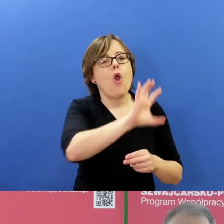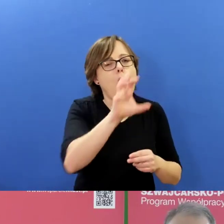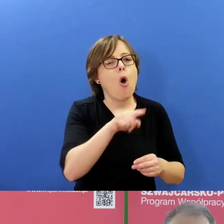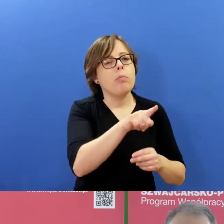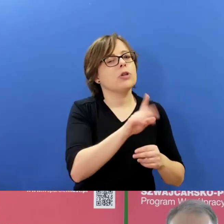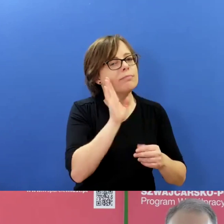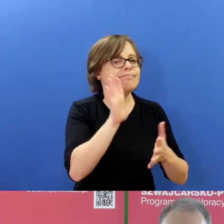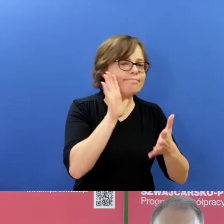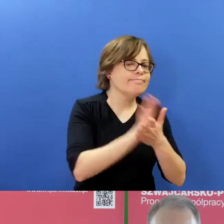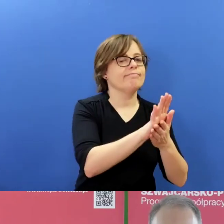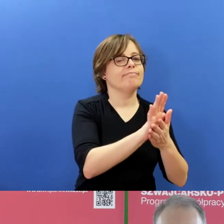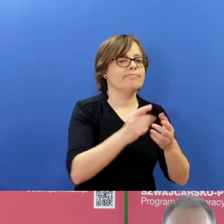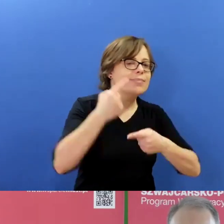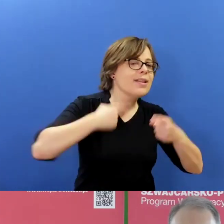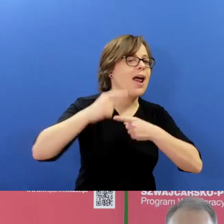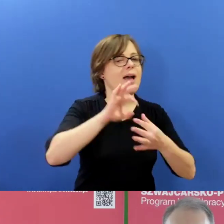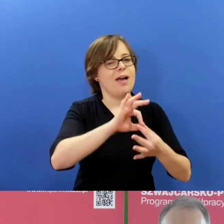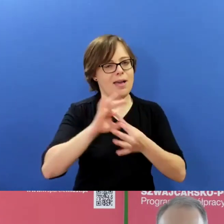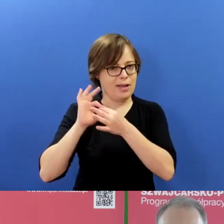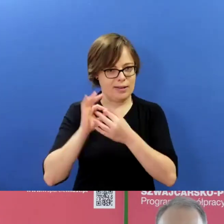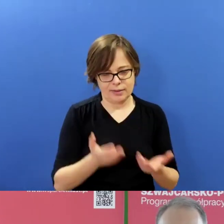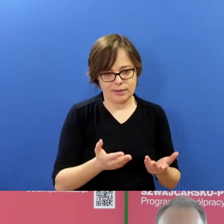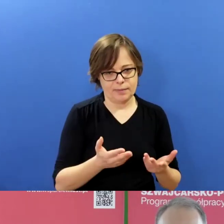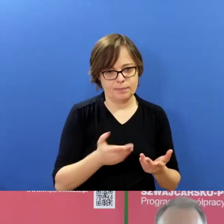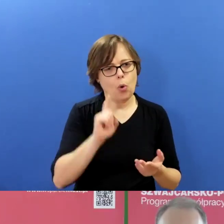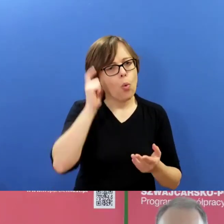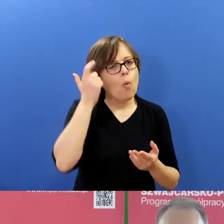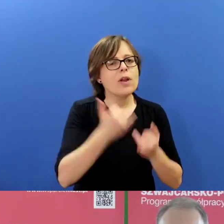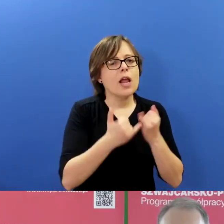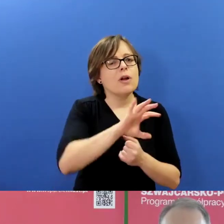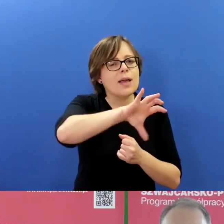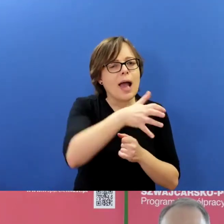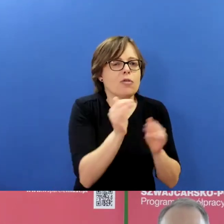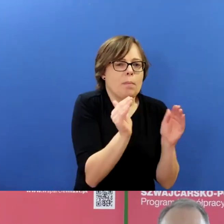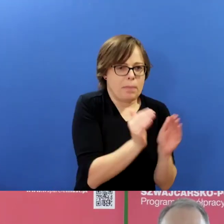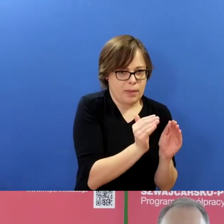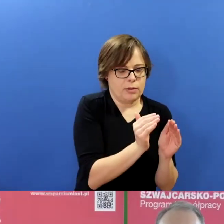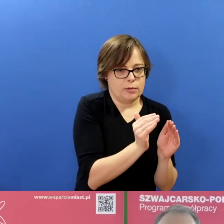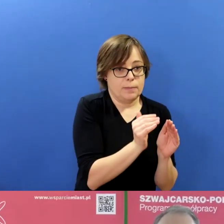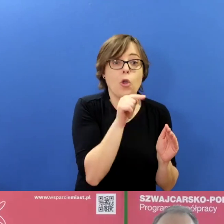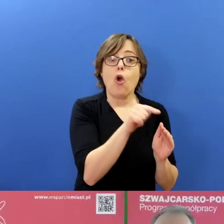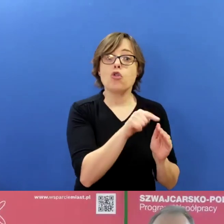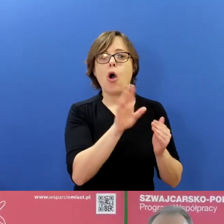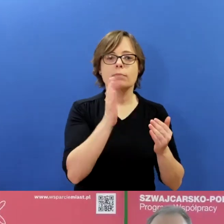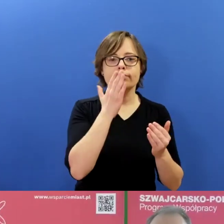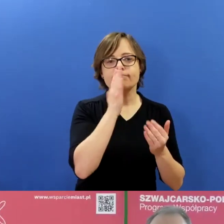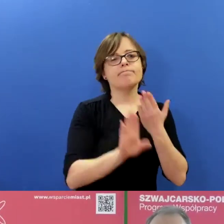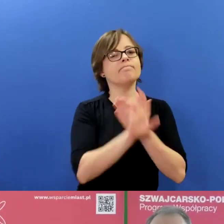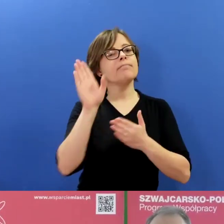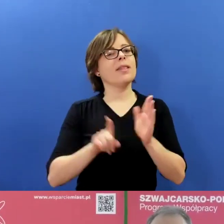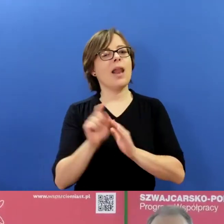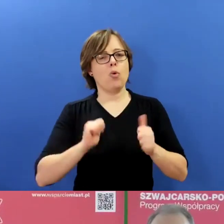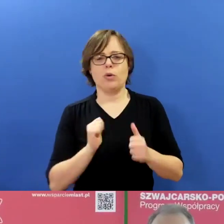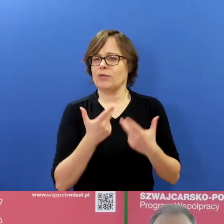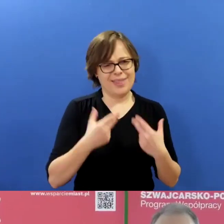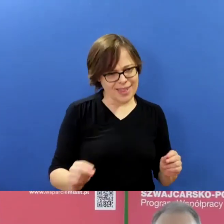also in small cantons. And it's not a tourist attraction. It might be, but it